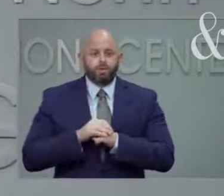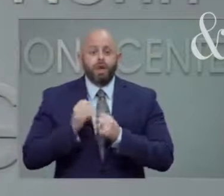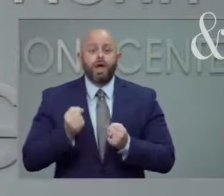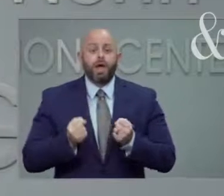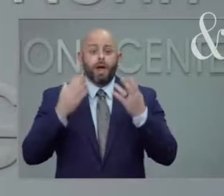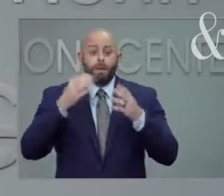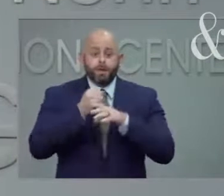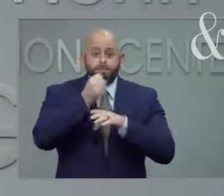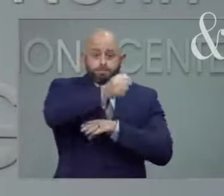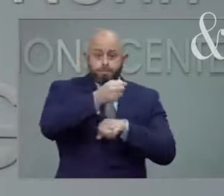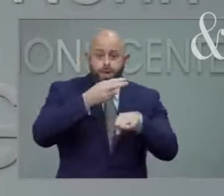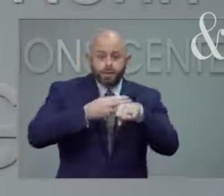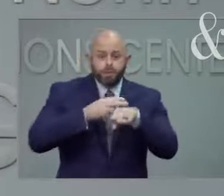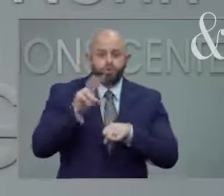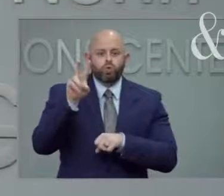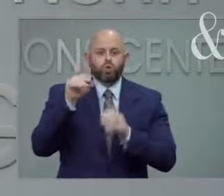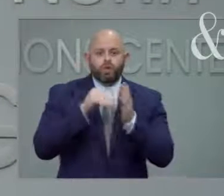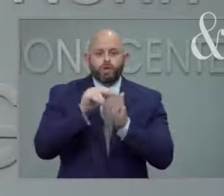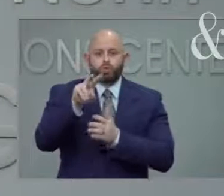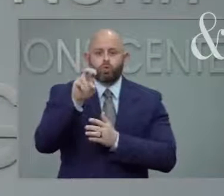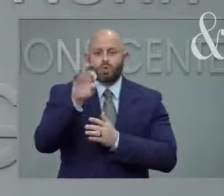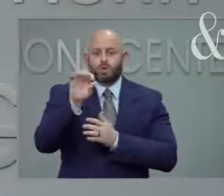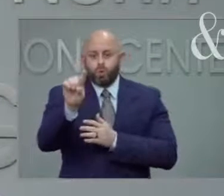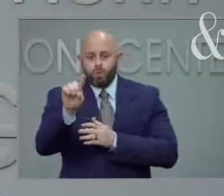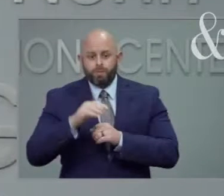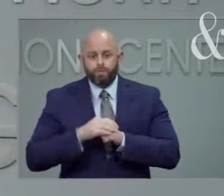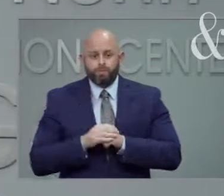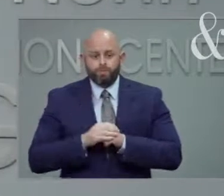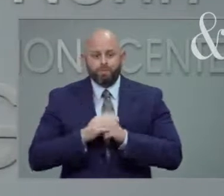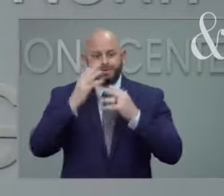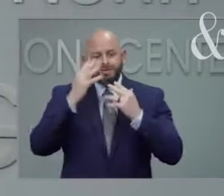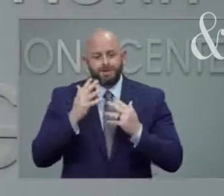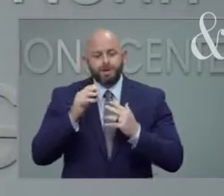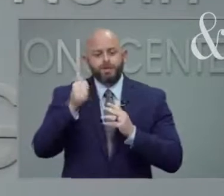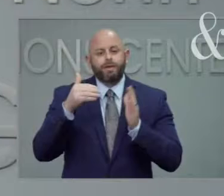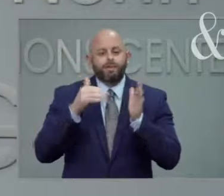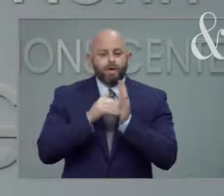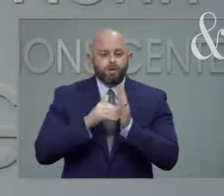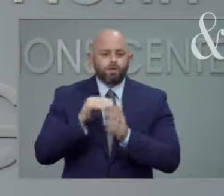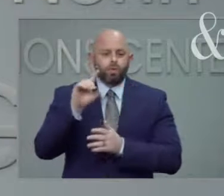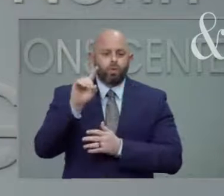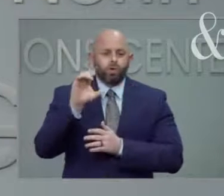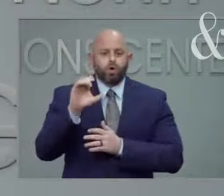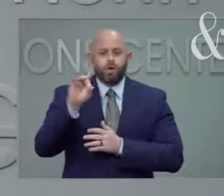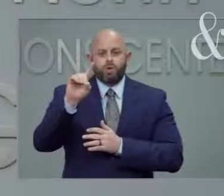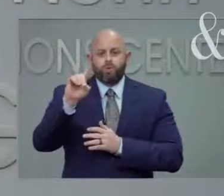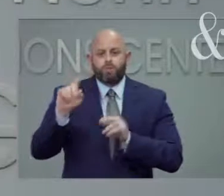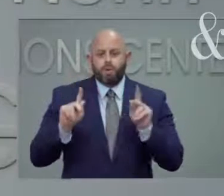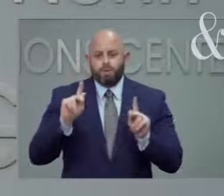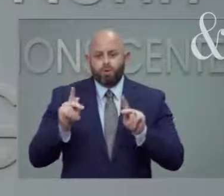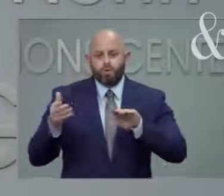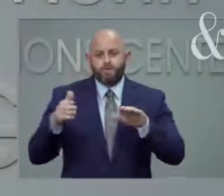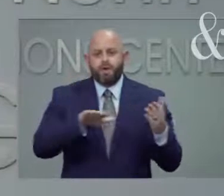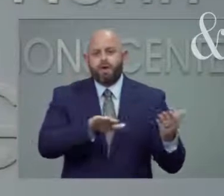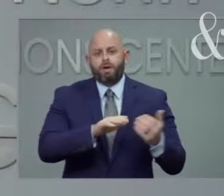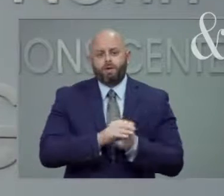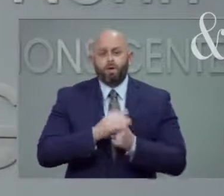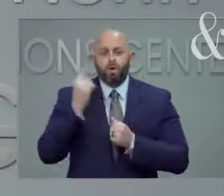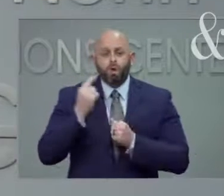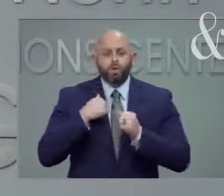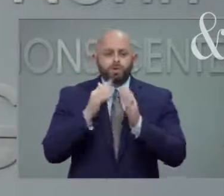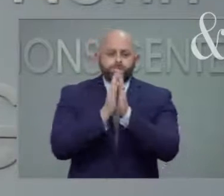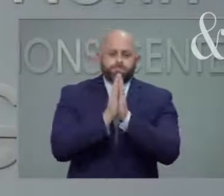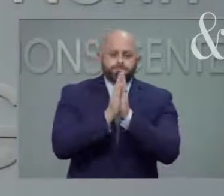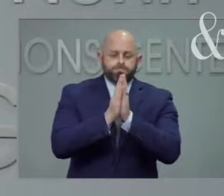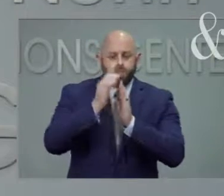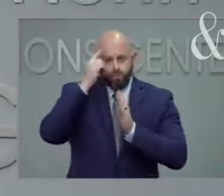2,291 people in the hospital, and sadly, 10,181 people who've died. As always, our prayers are with those